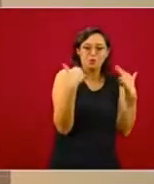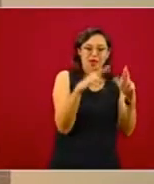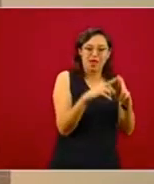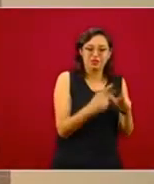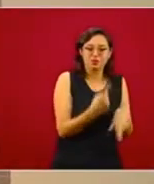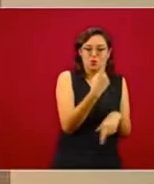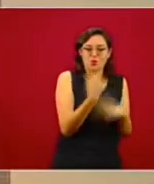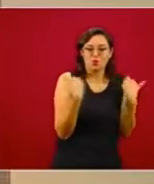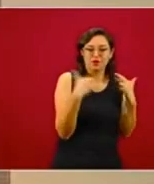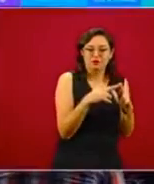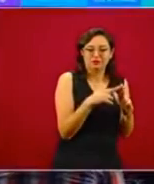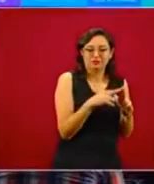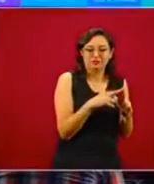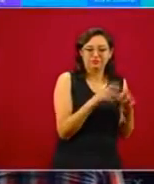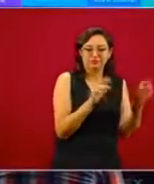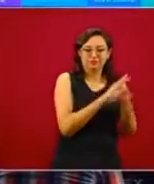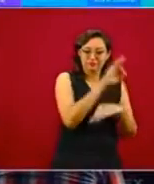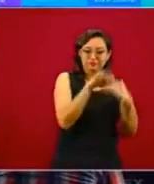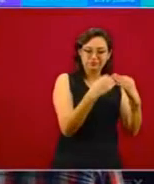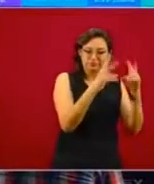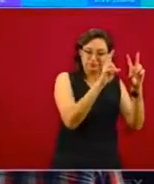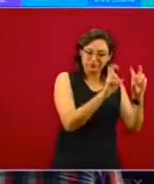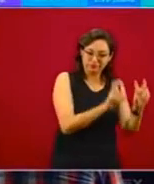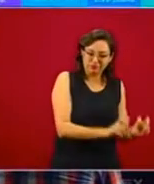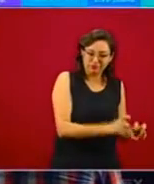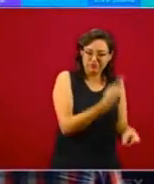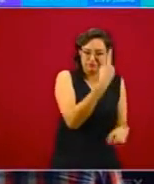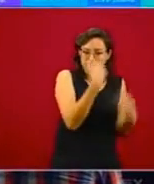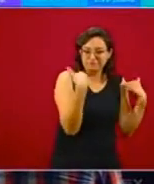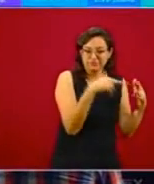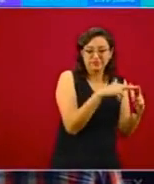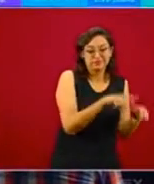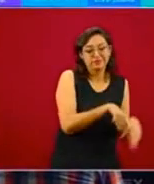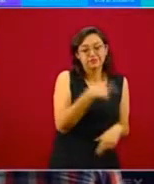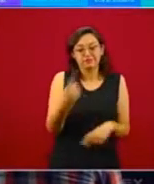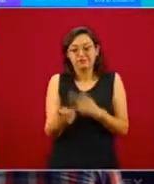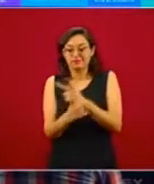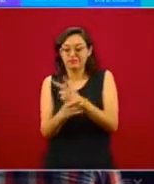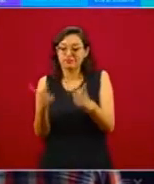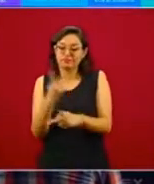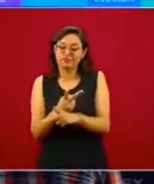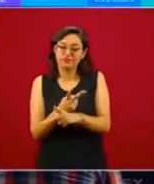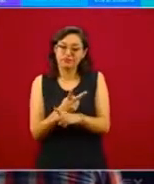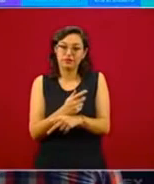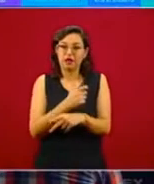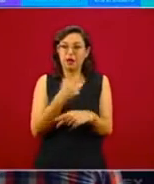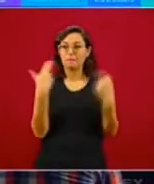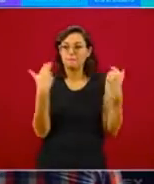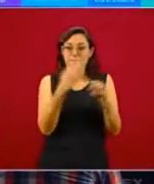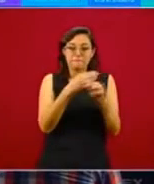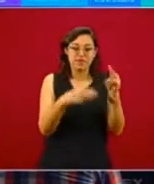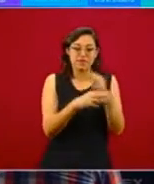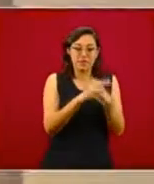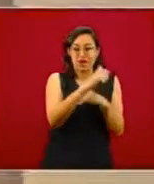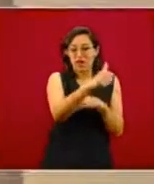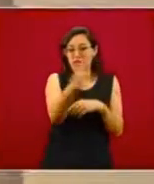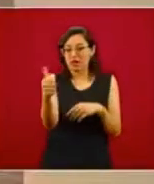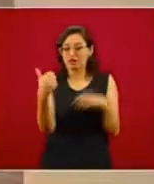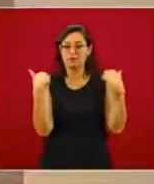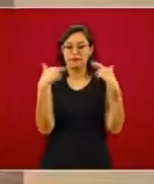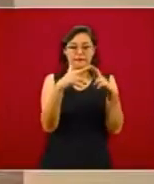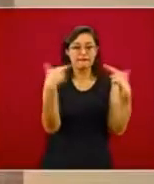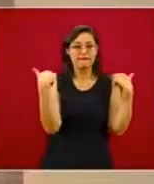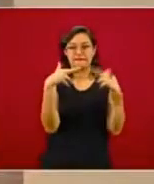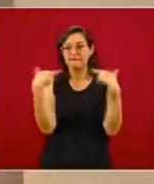subjects because it would be that maybe only one teacher could then assess it all, but